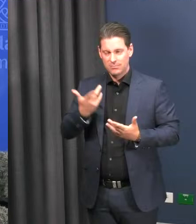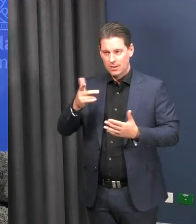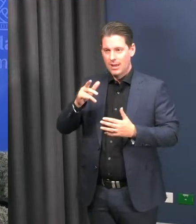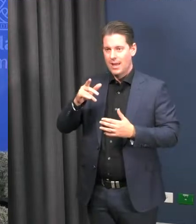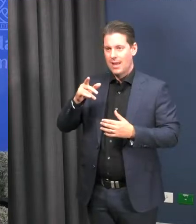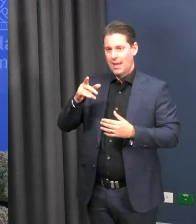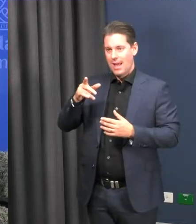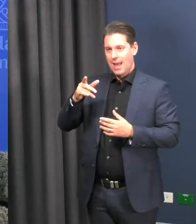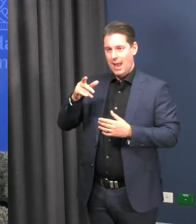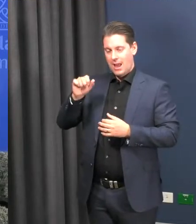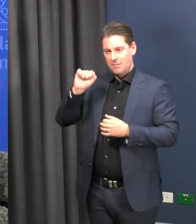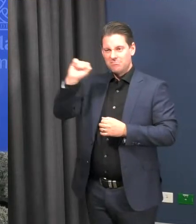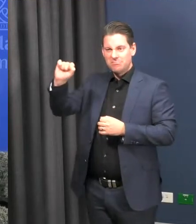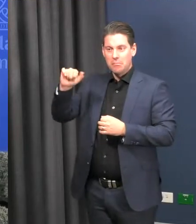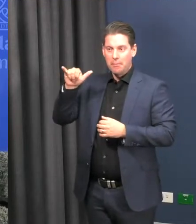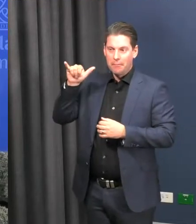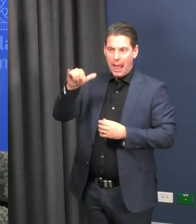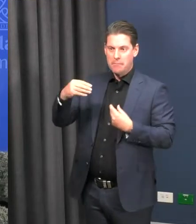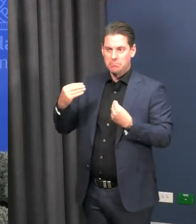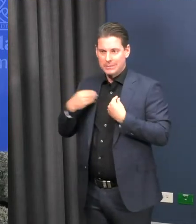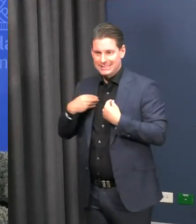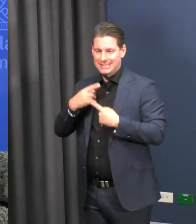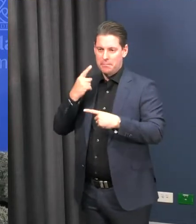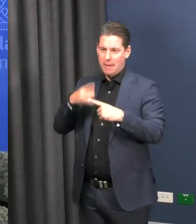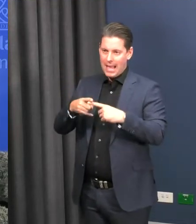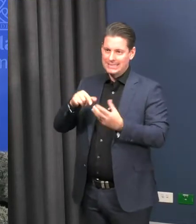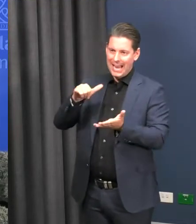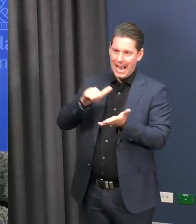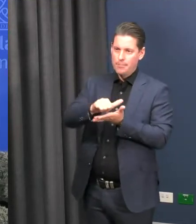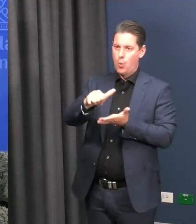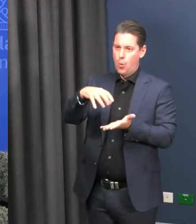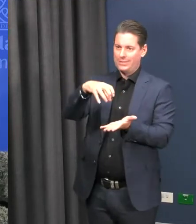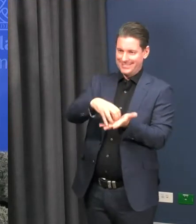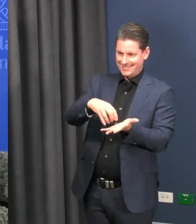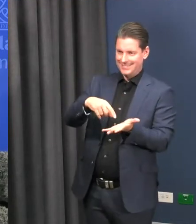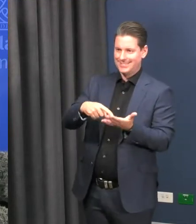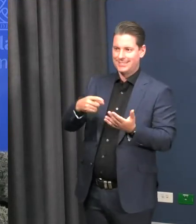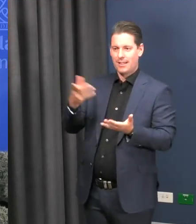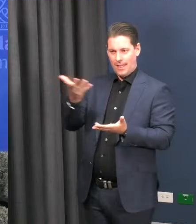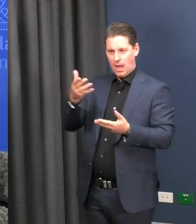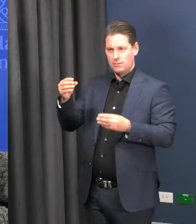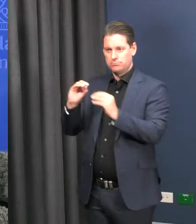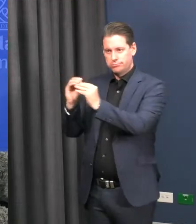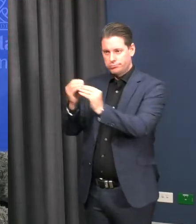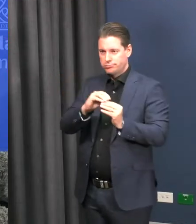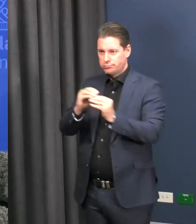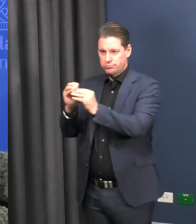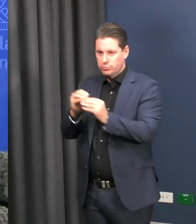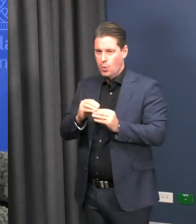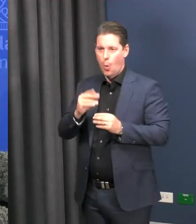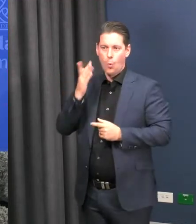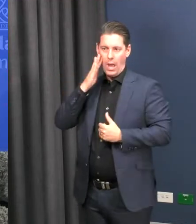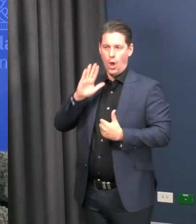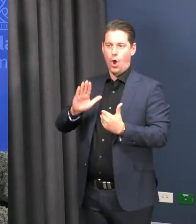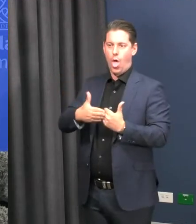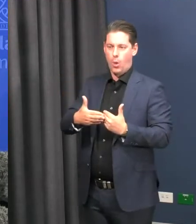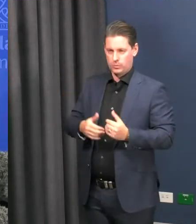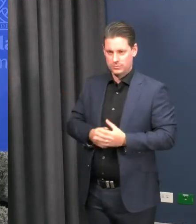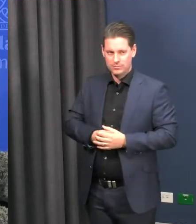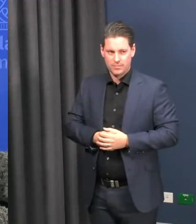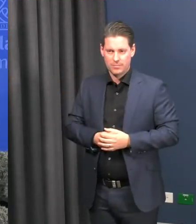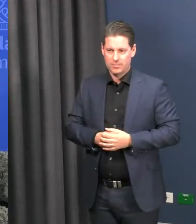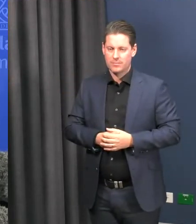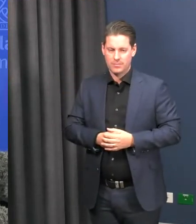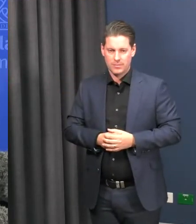airport and the airline. They work together. The BOM gives them great access to information, and they will communicate directly with